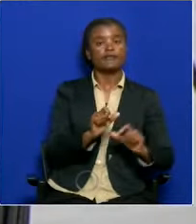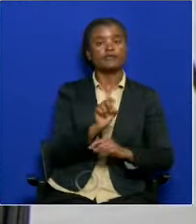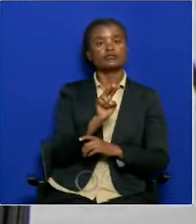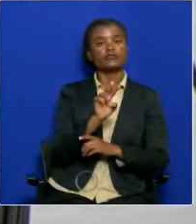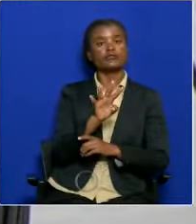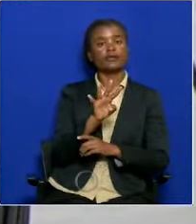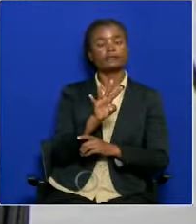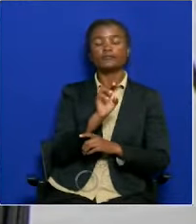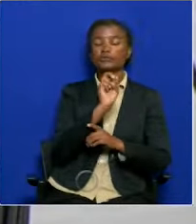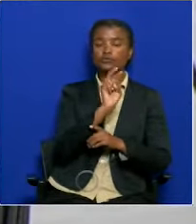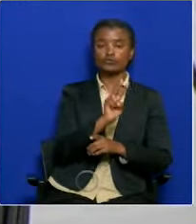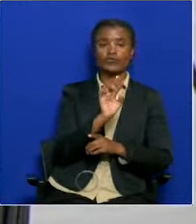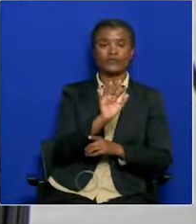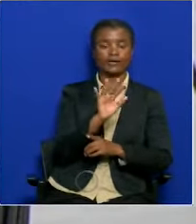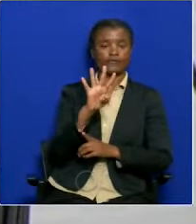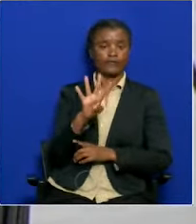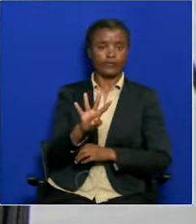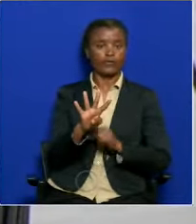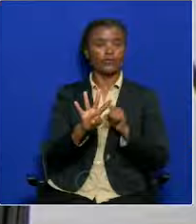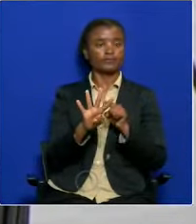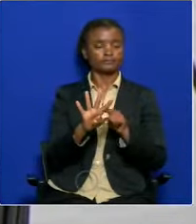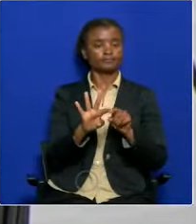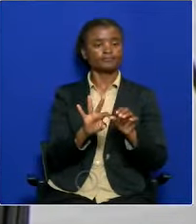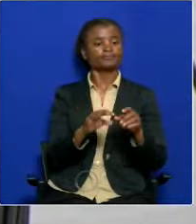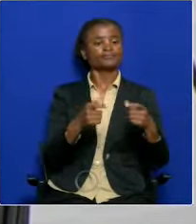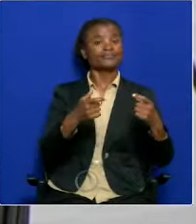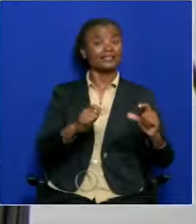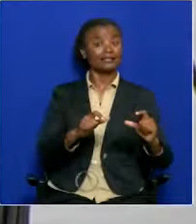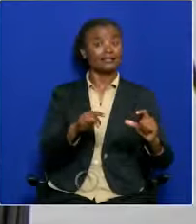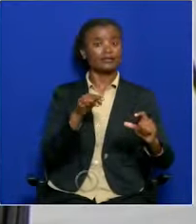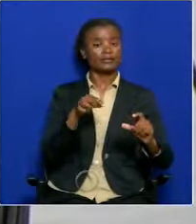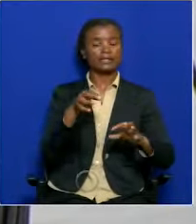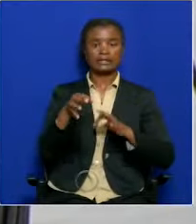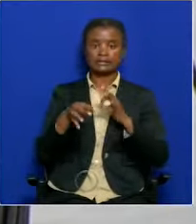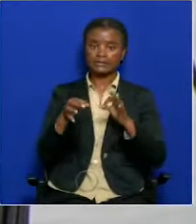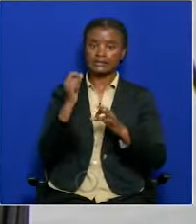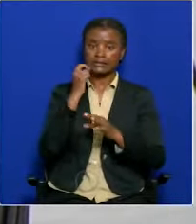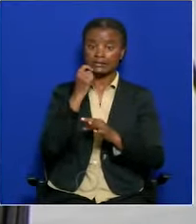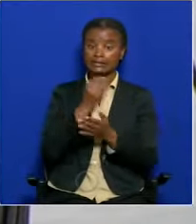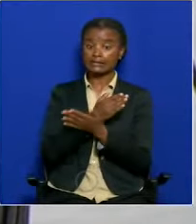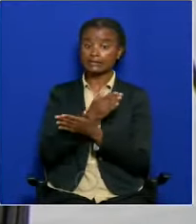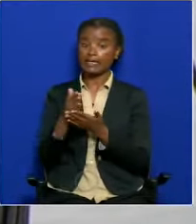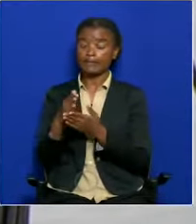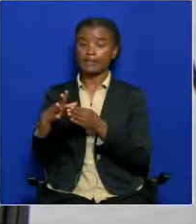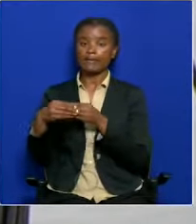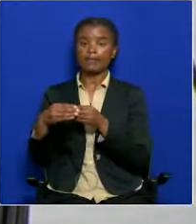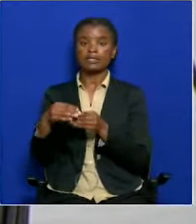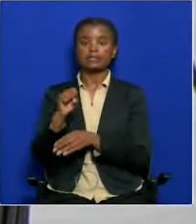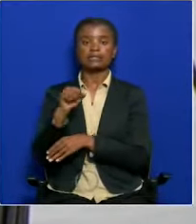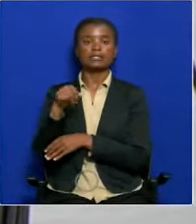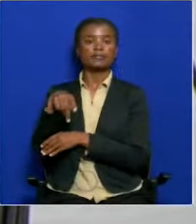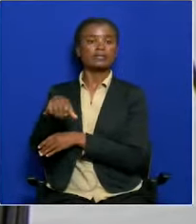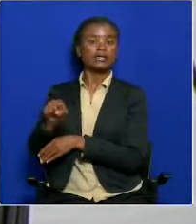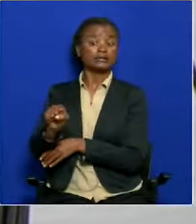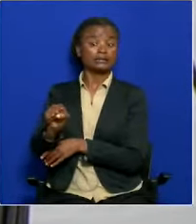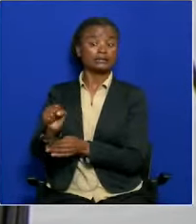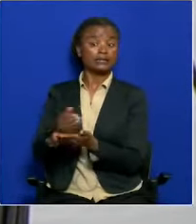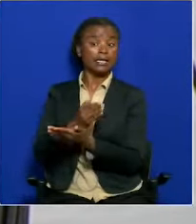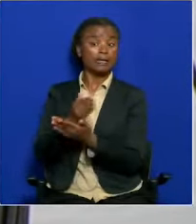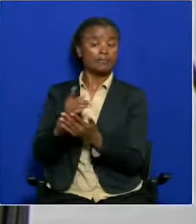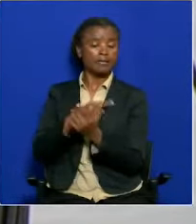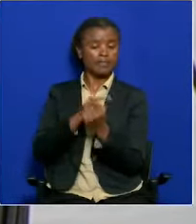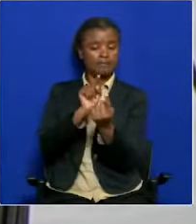consent that certain members of the South African Police may have been approached and potentially induced